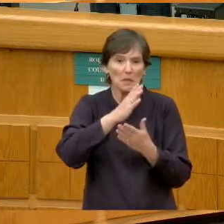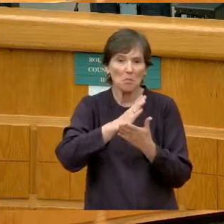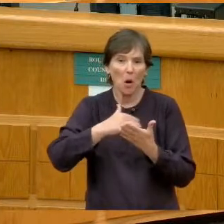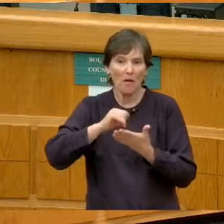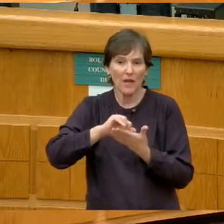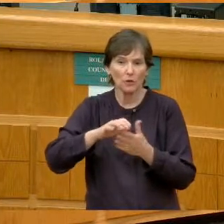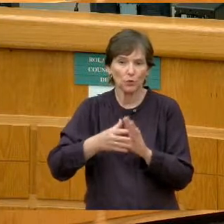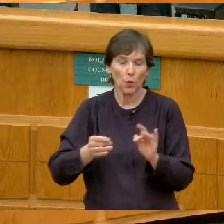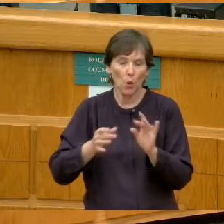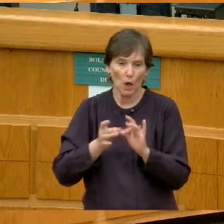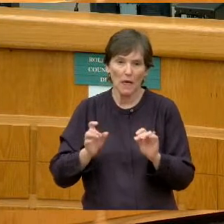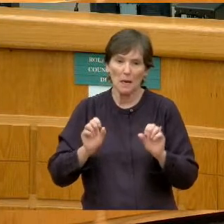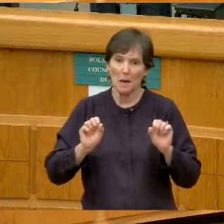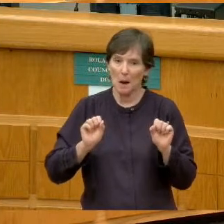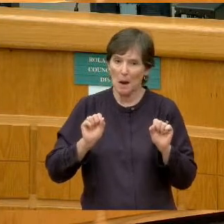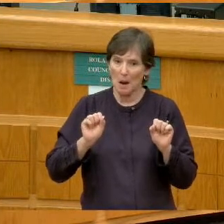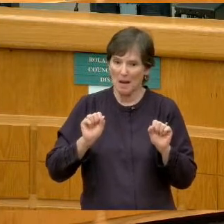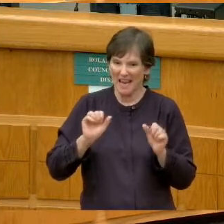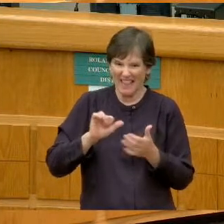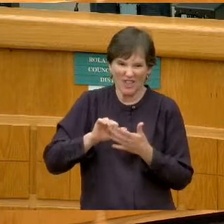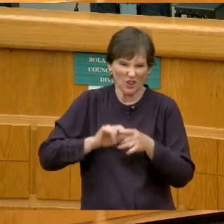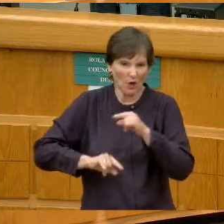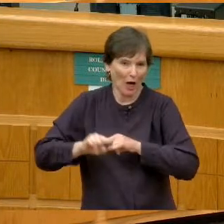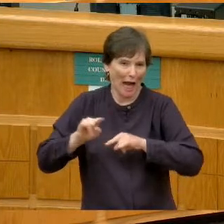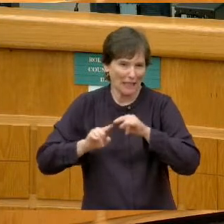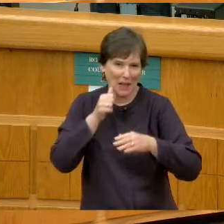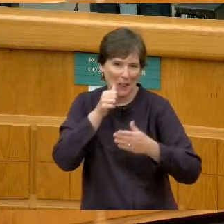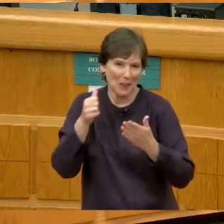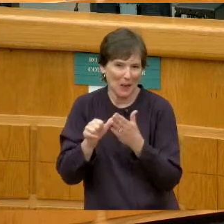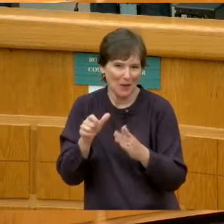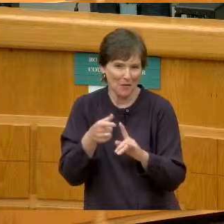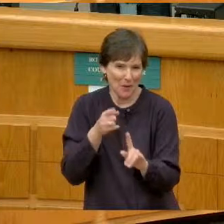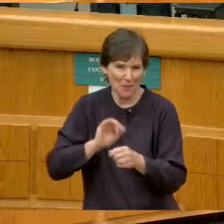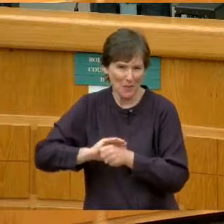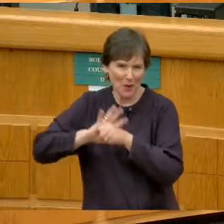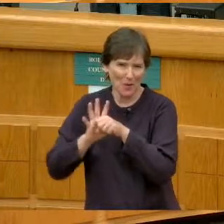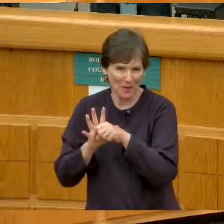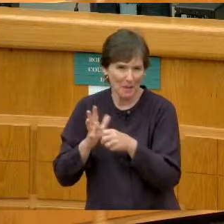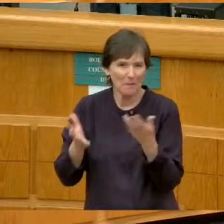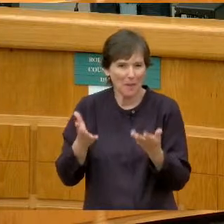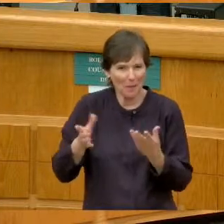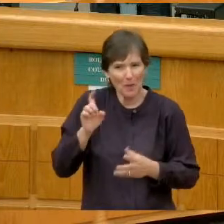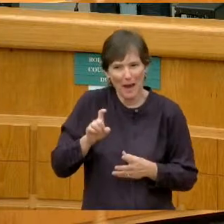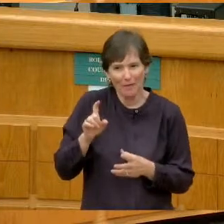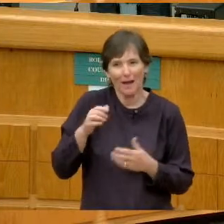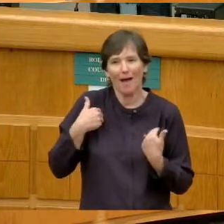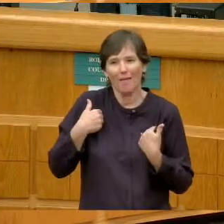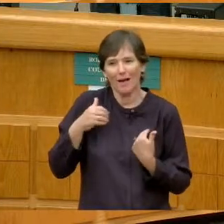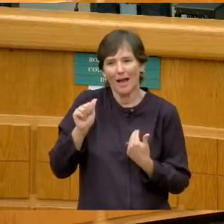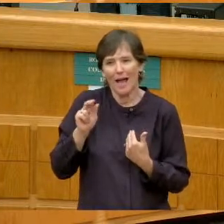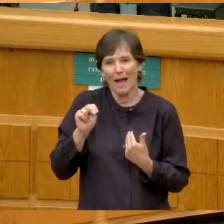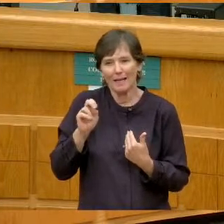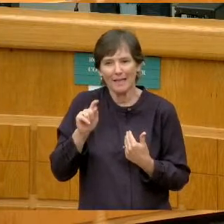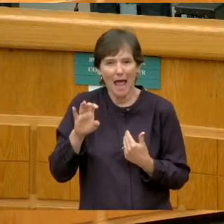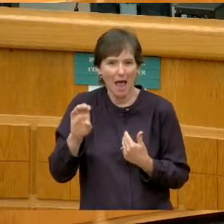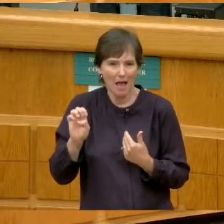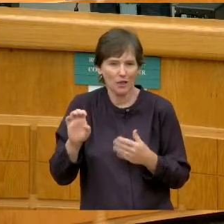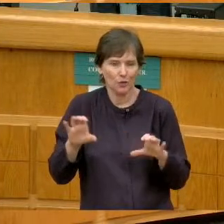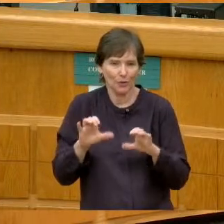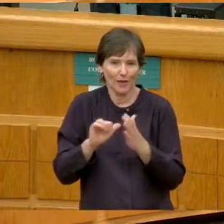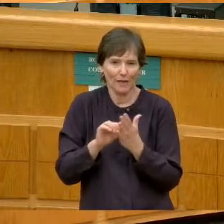bring you back tomorrow, Annette, to do the rest of that story, maybe.